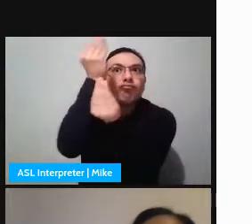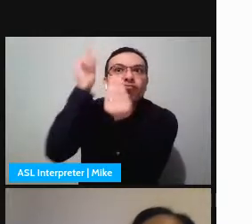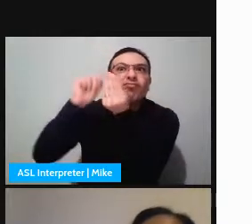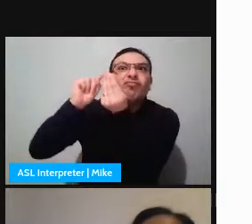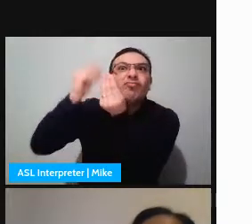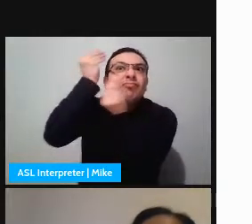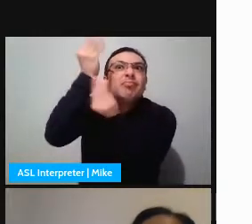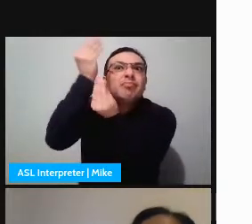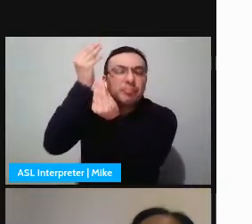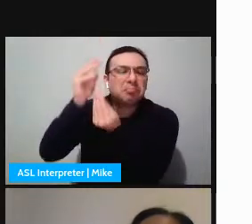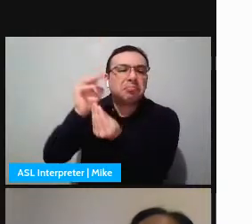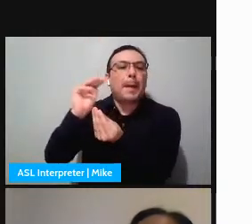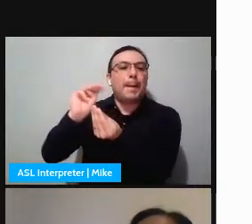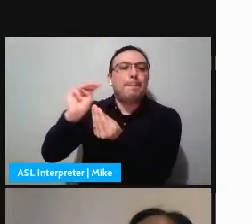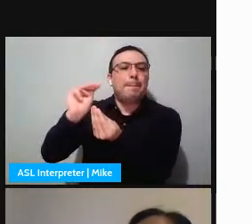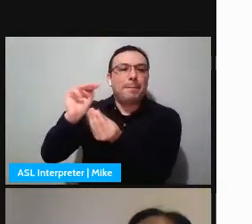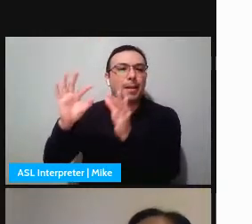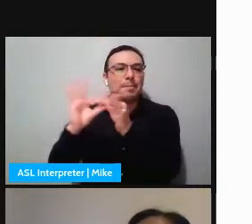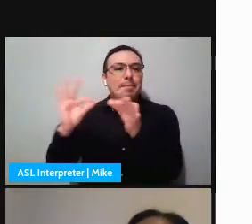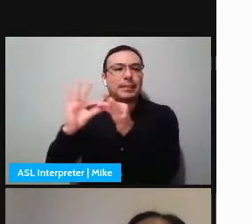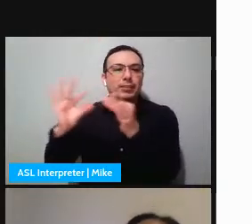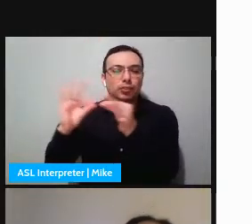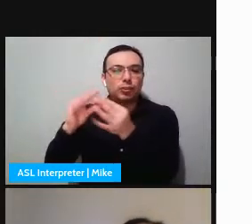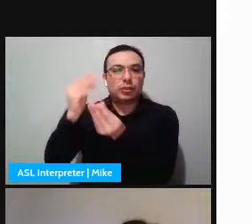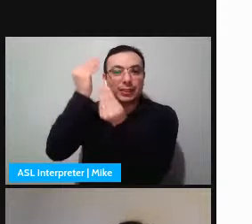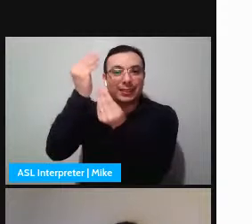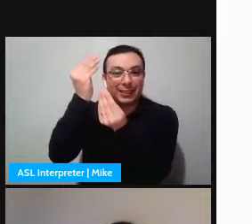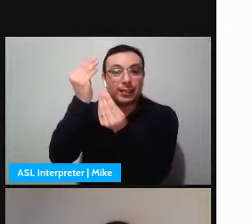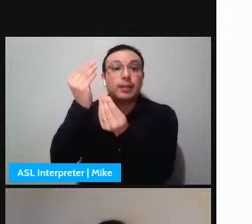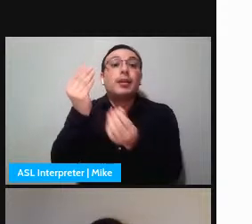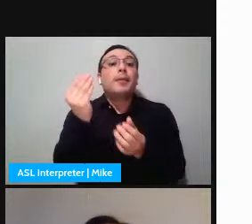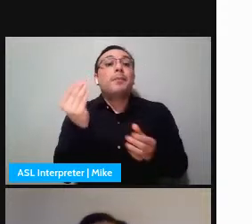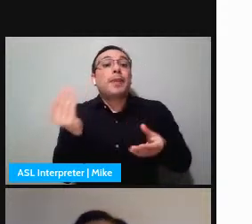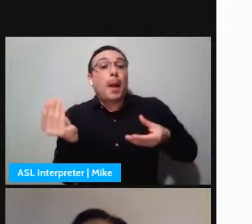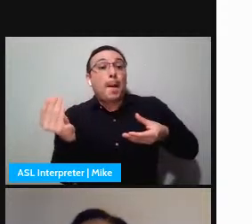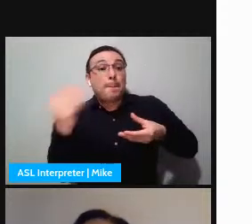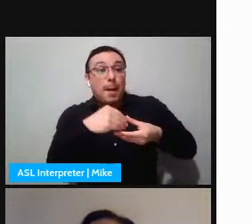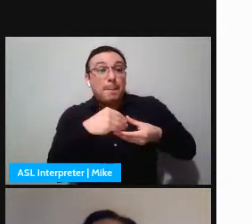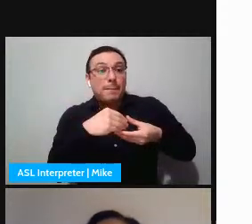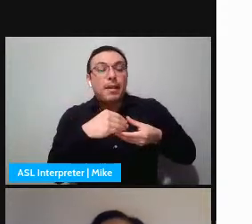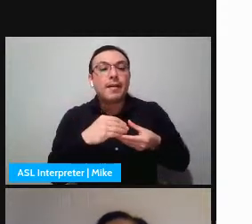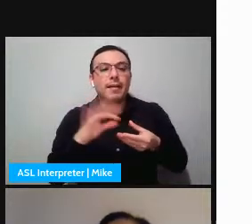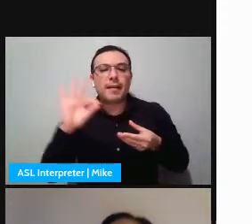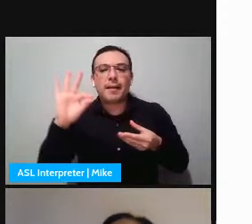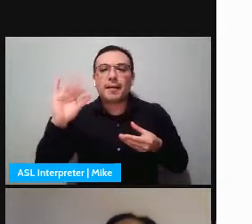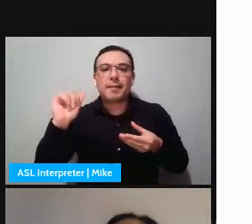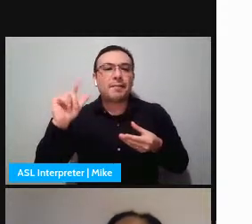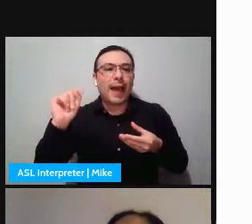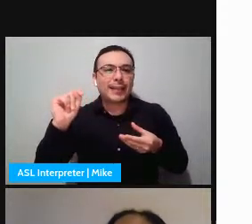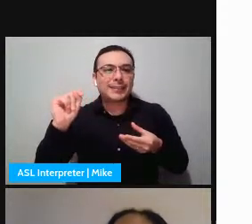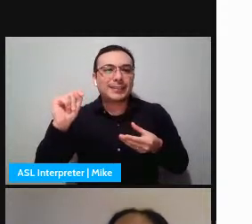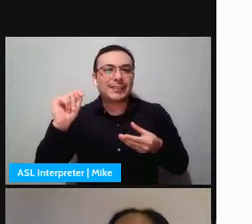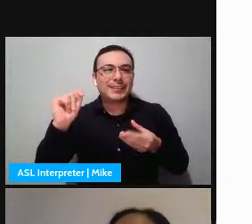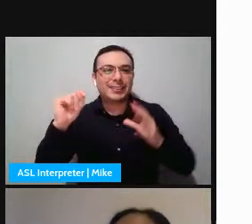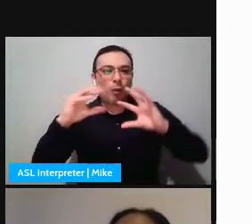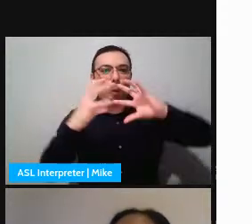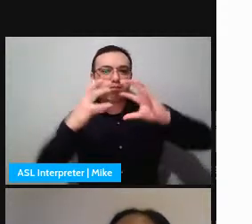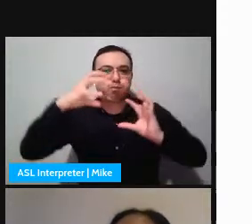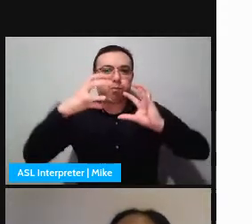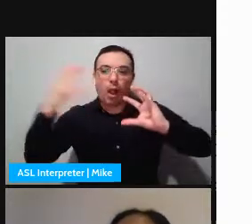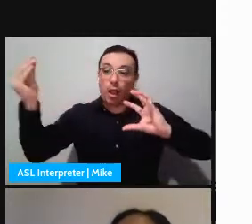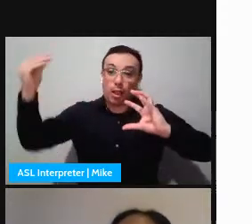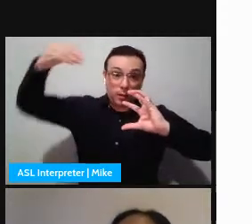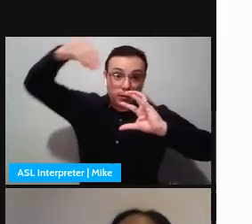it inside a fat molecule that you're able then to take inside